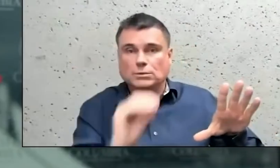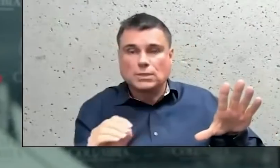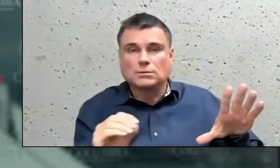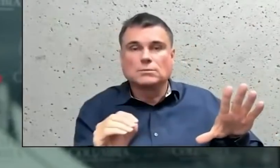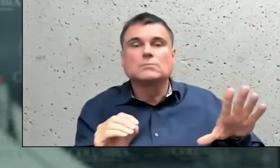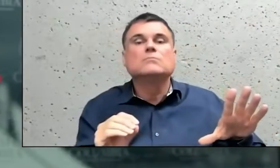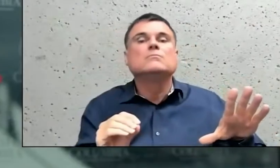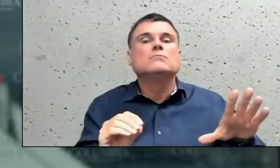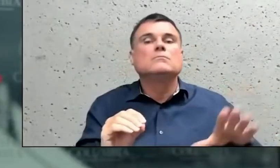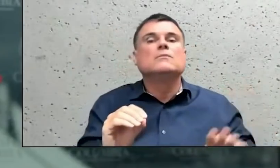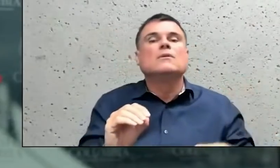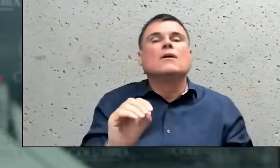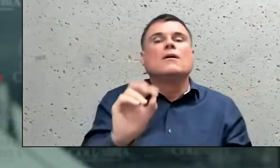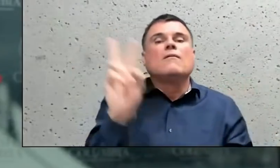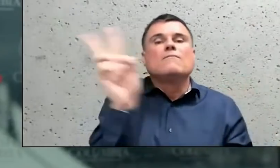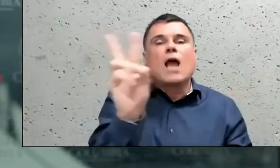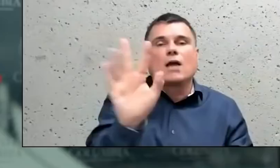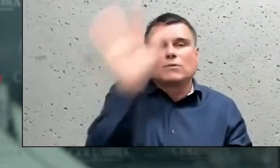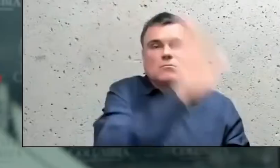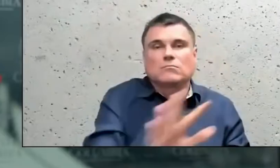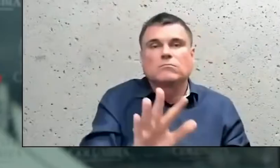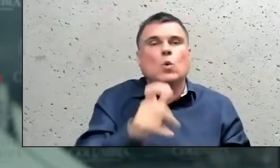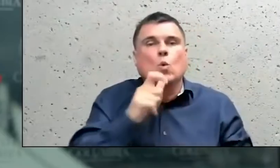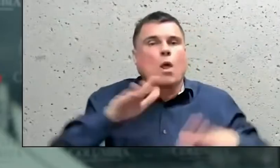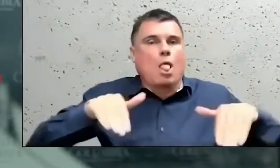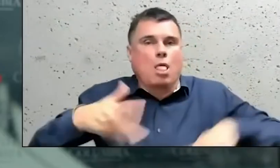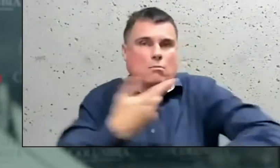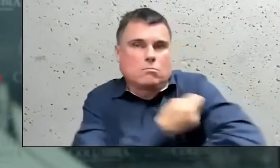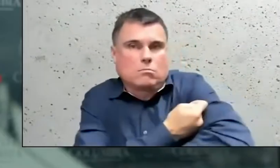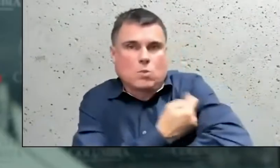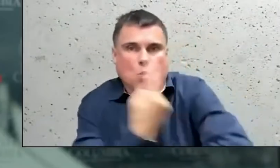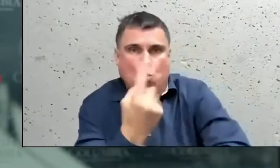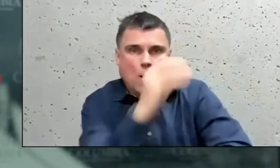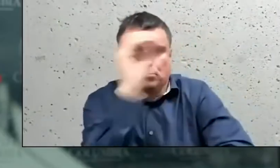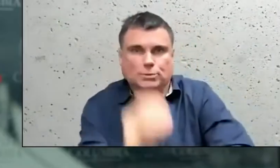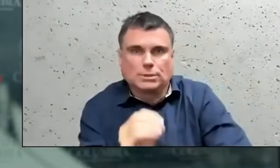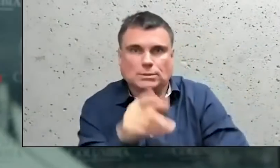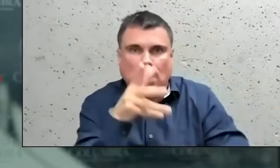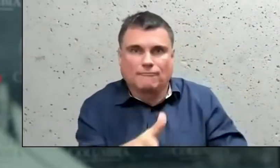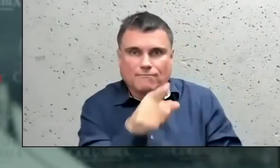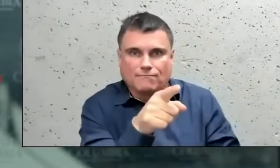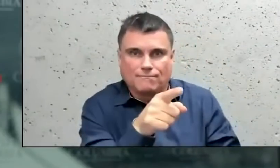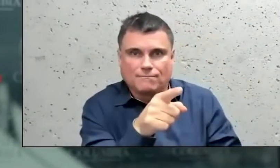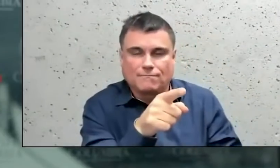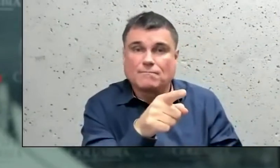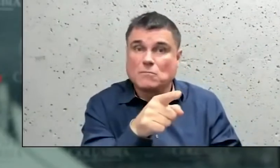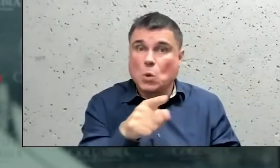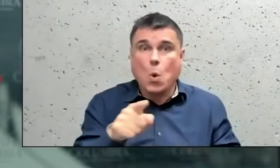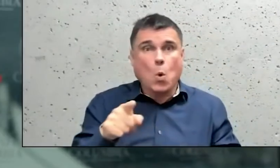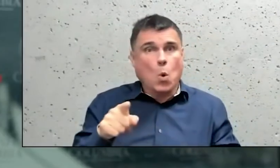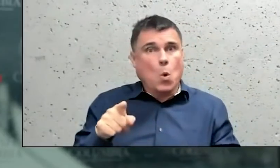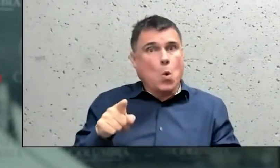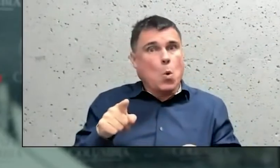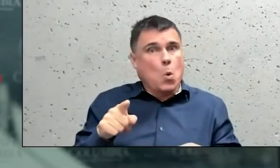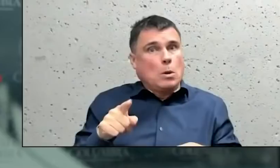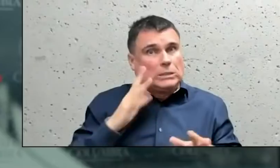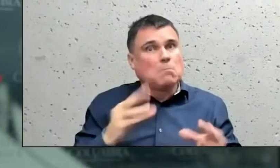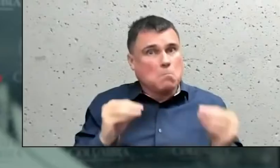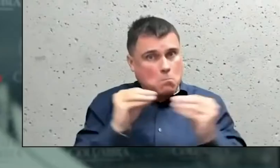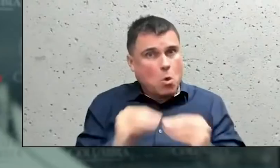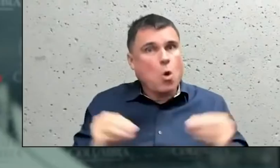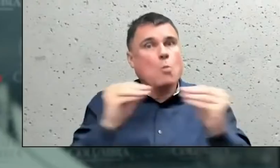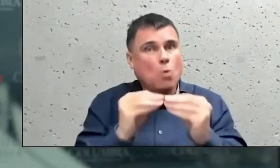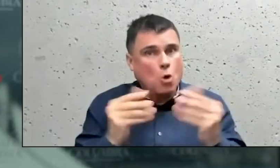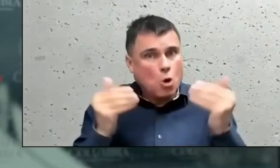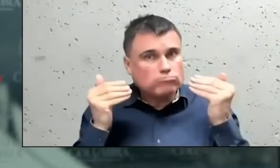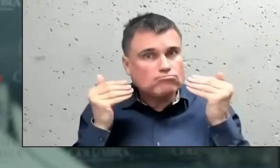of employees across the system. There's been a lot of interest in looking at the vaccination numbers by job category, and so I'm going to